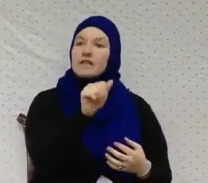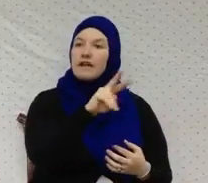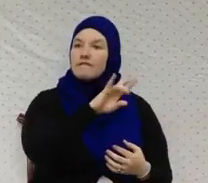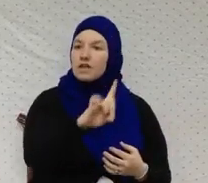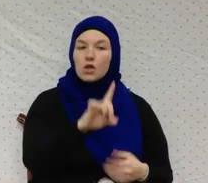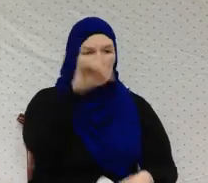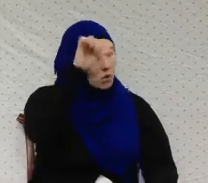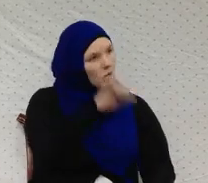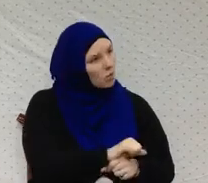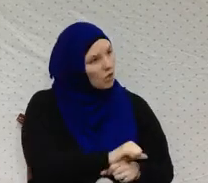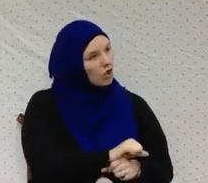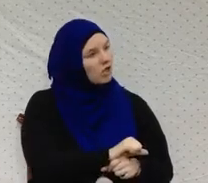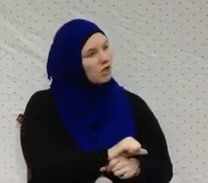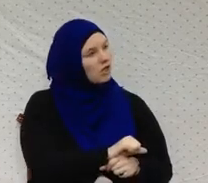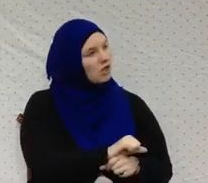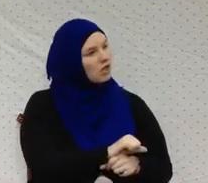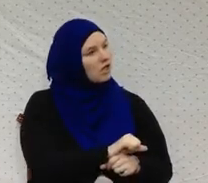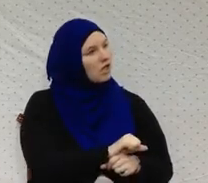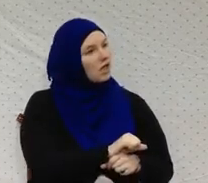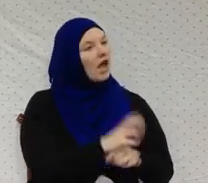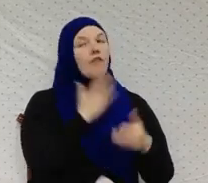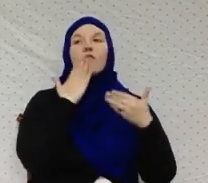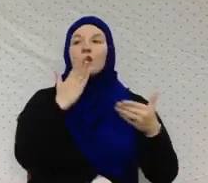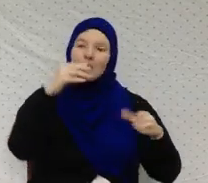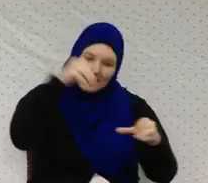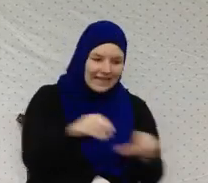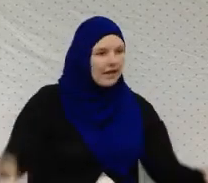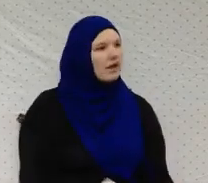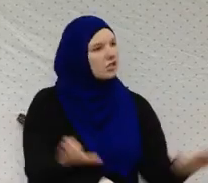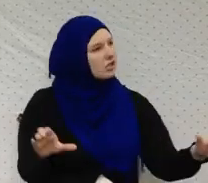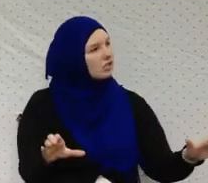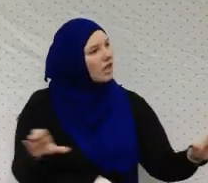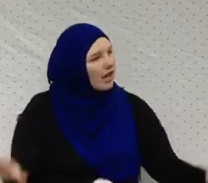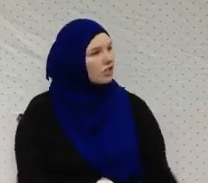Family of David, work your gratitude in action.